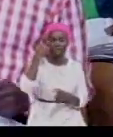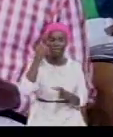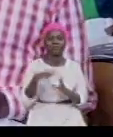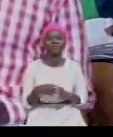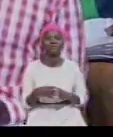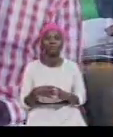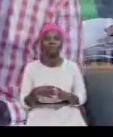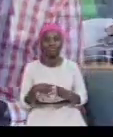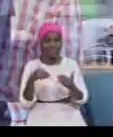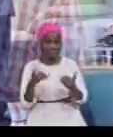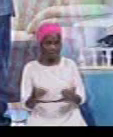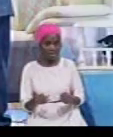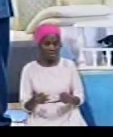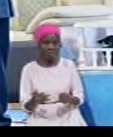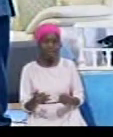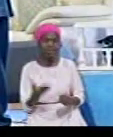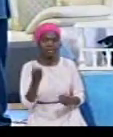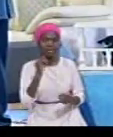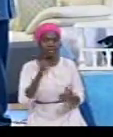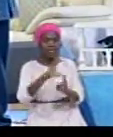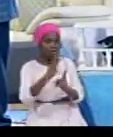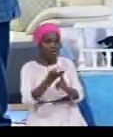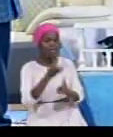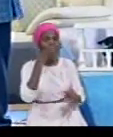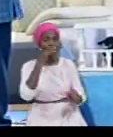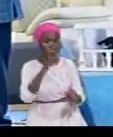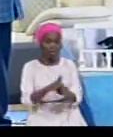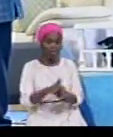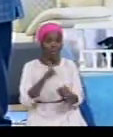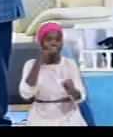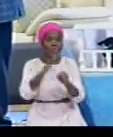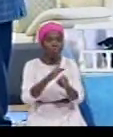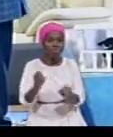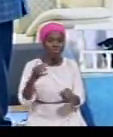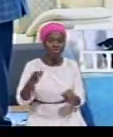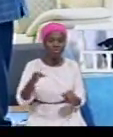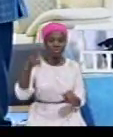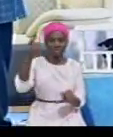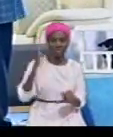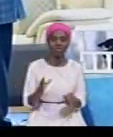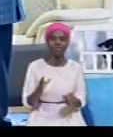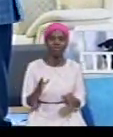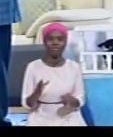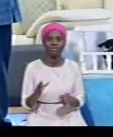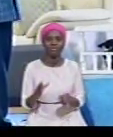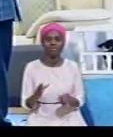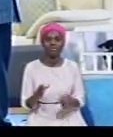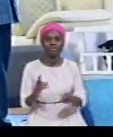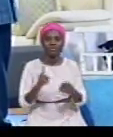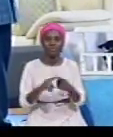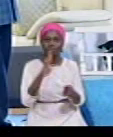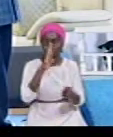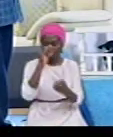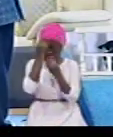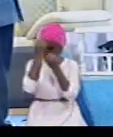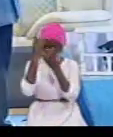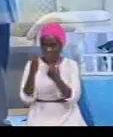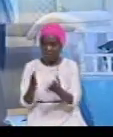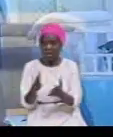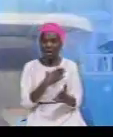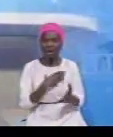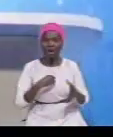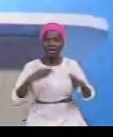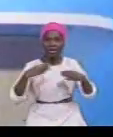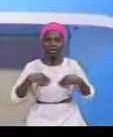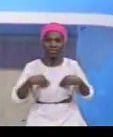there's conditional promise, that the promises of God are, you know, to be obeyed and to be accepted